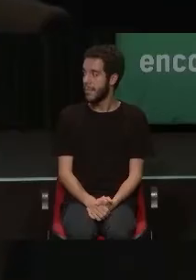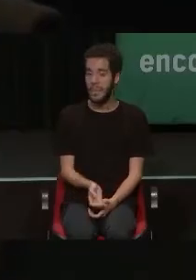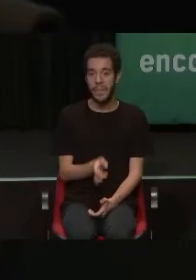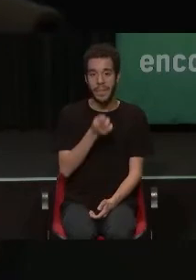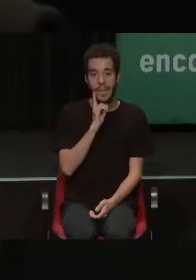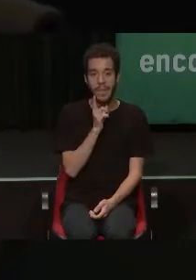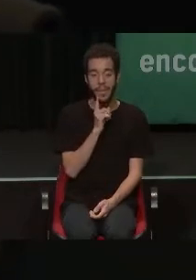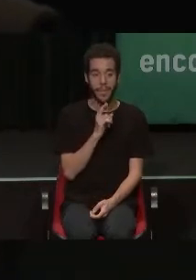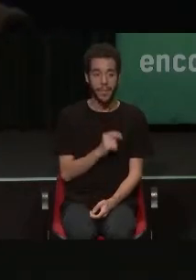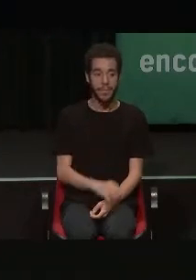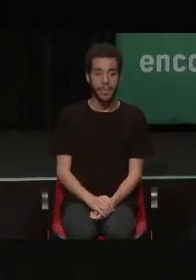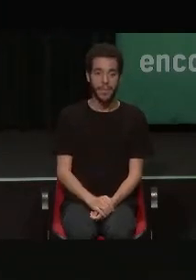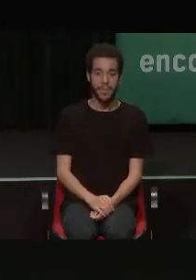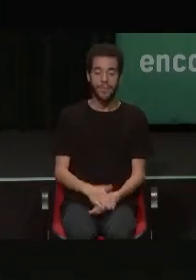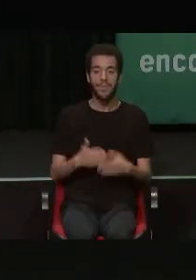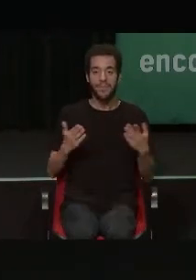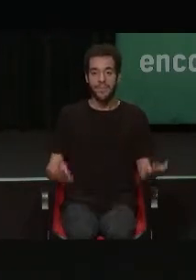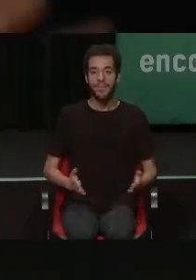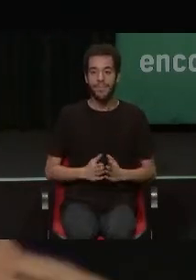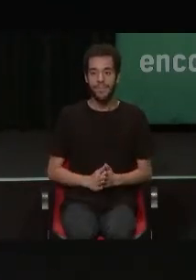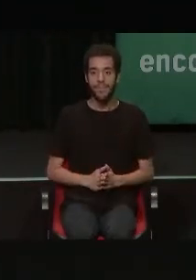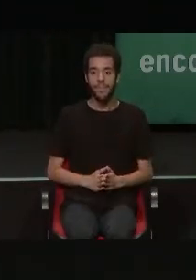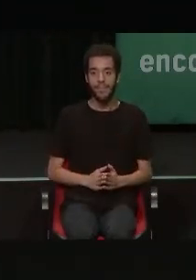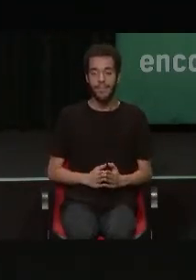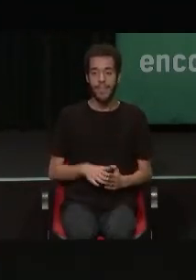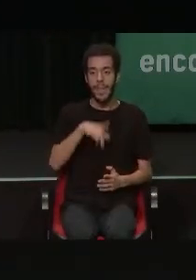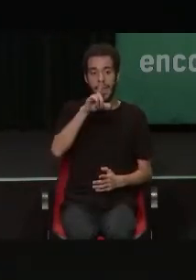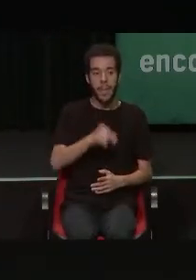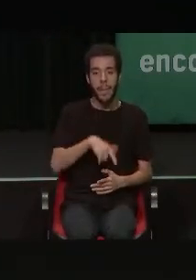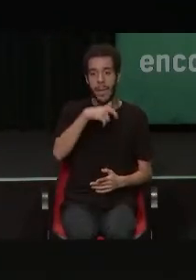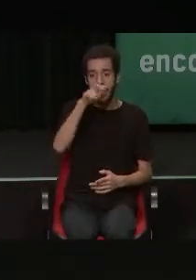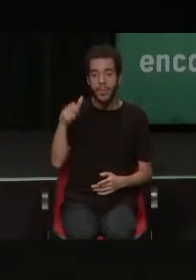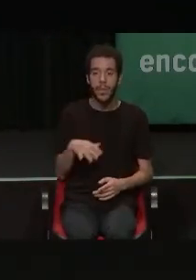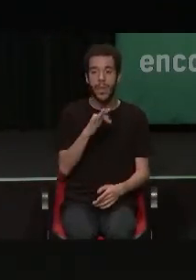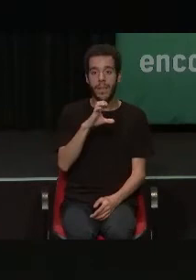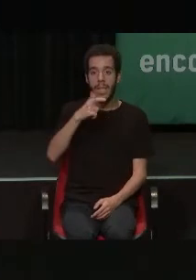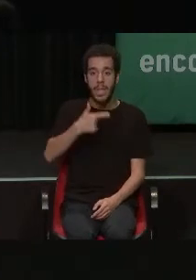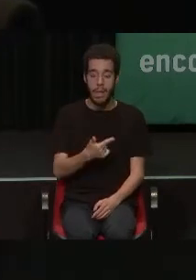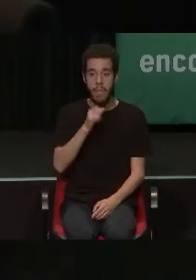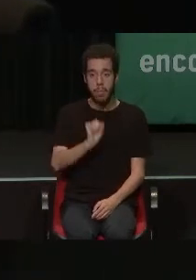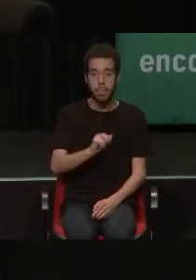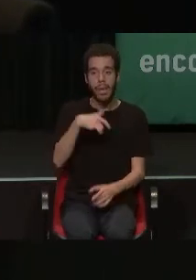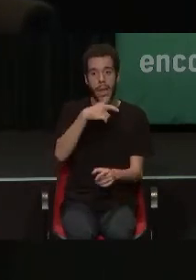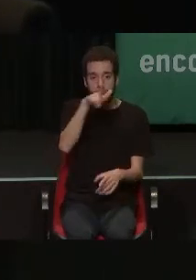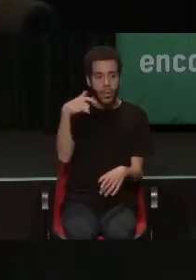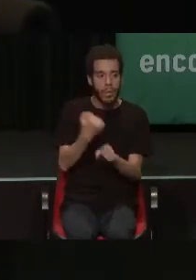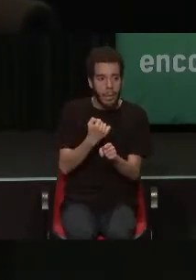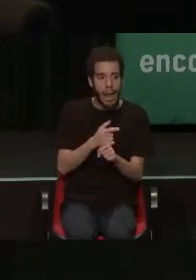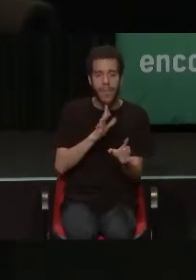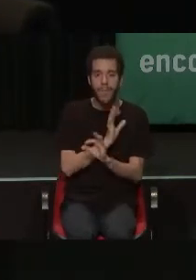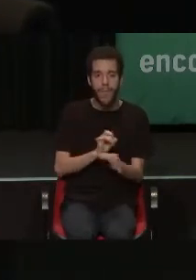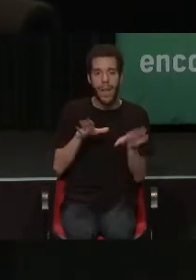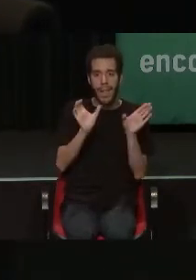Or the magic. Well, of course, the people from FCT, they were incredible, amazing. All the staff